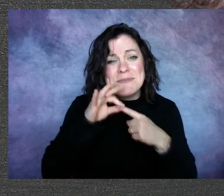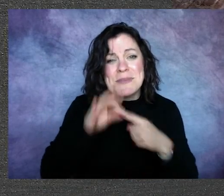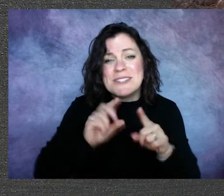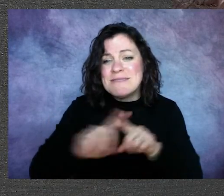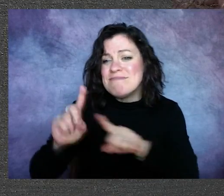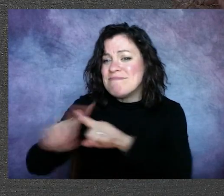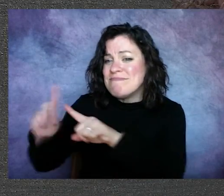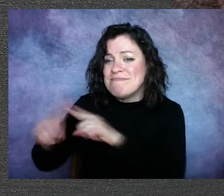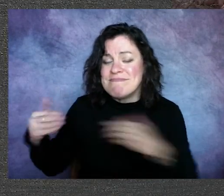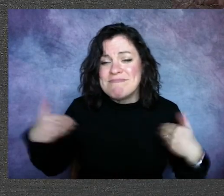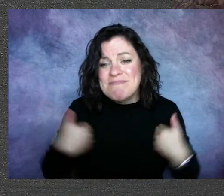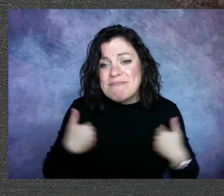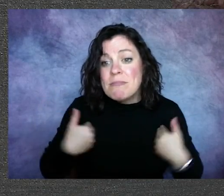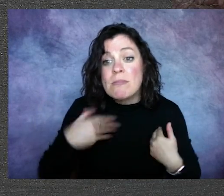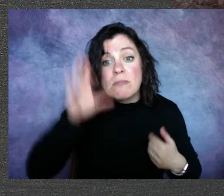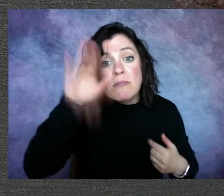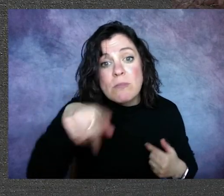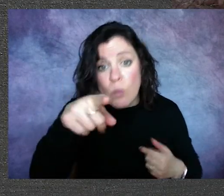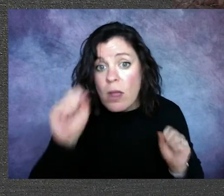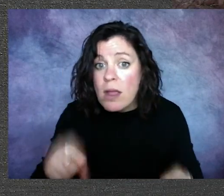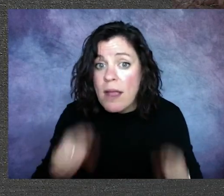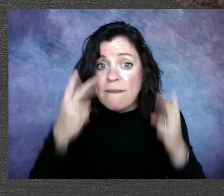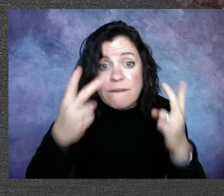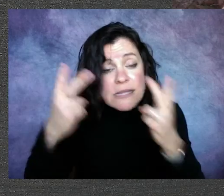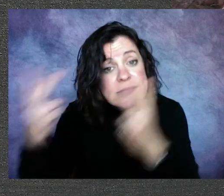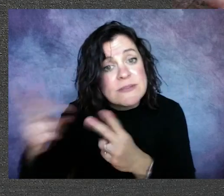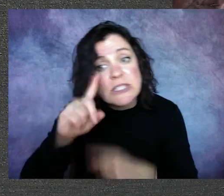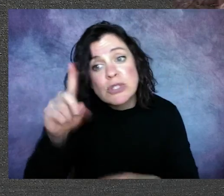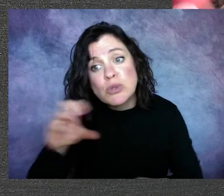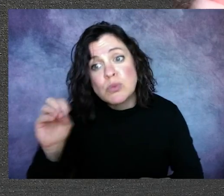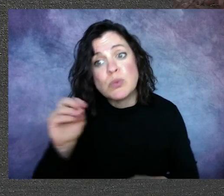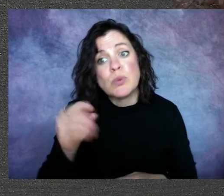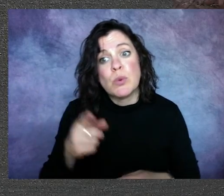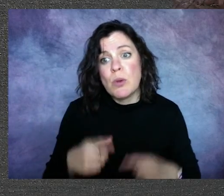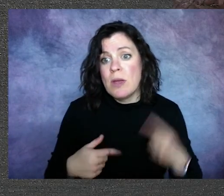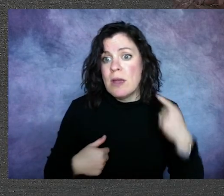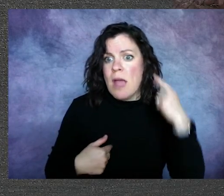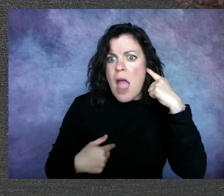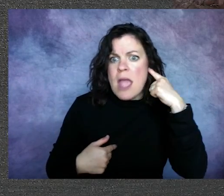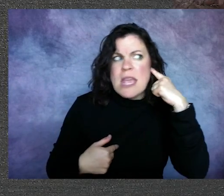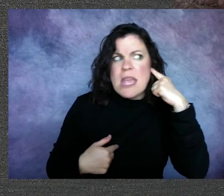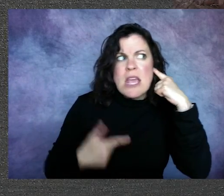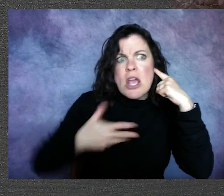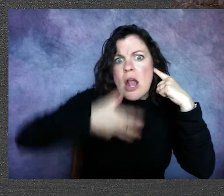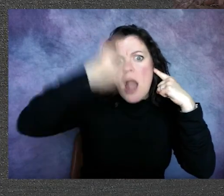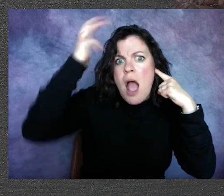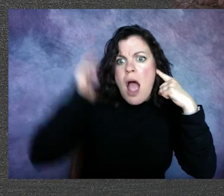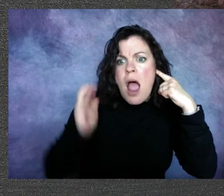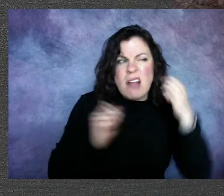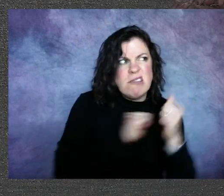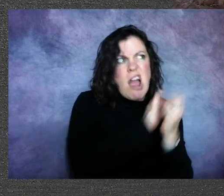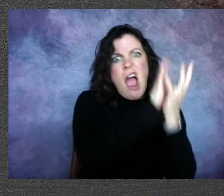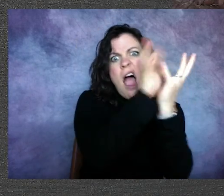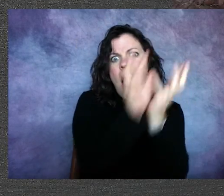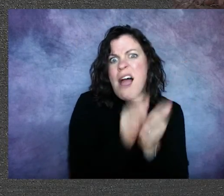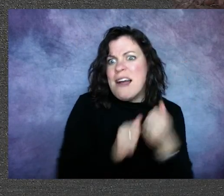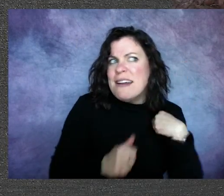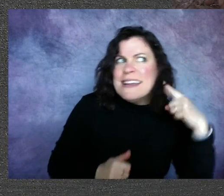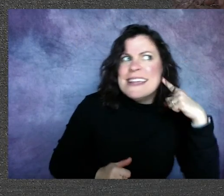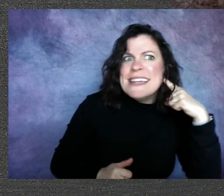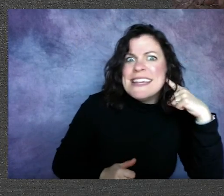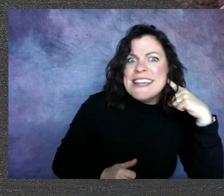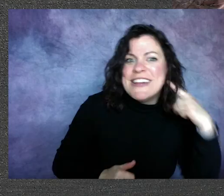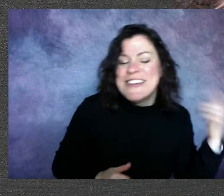any zoo near you. It's a very special place. Mm-hmm. Mm-hmm. Oh, and I hear our friends the Lions saying good morning, too. Yep, Lions are saying good morning to